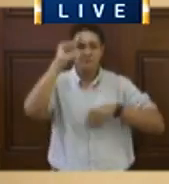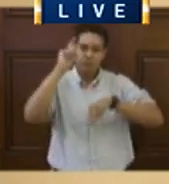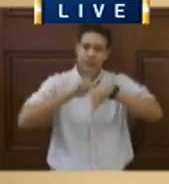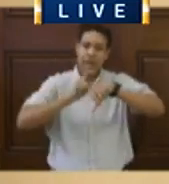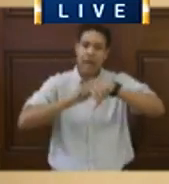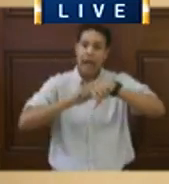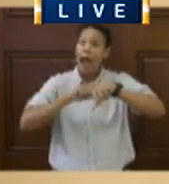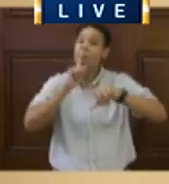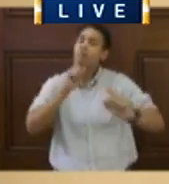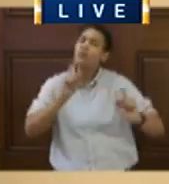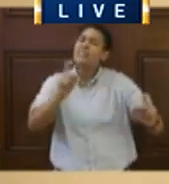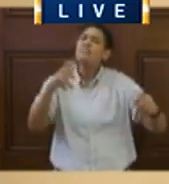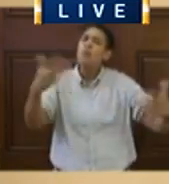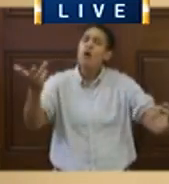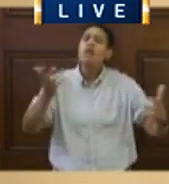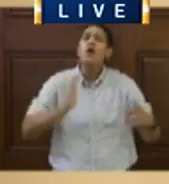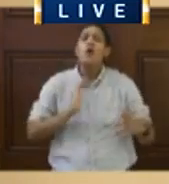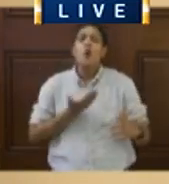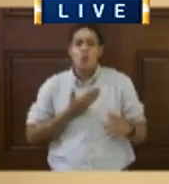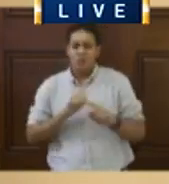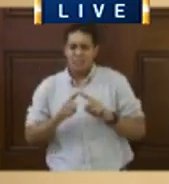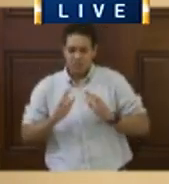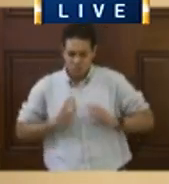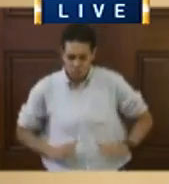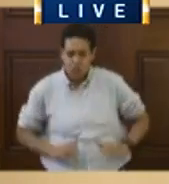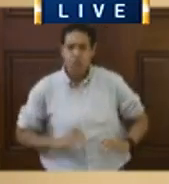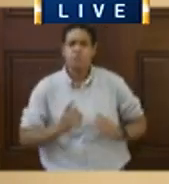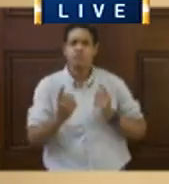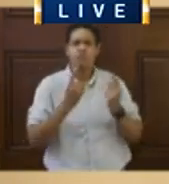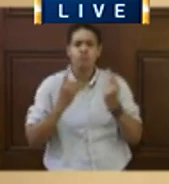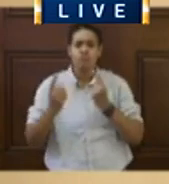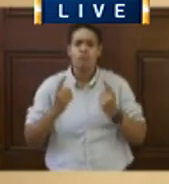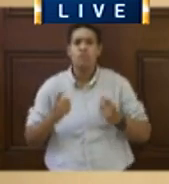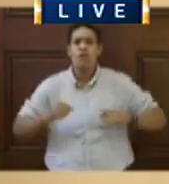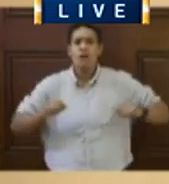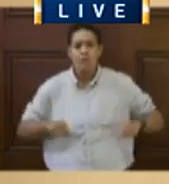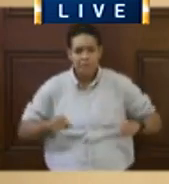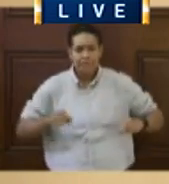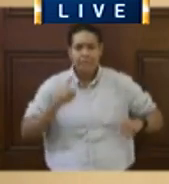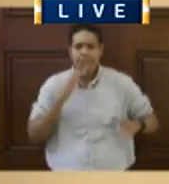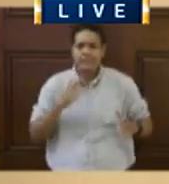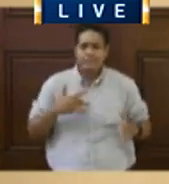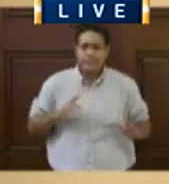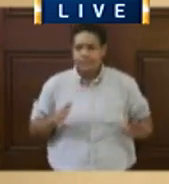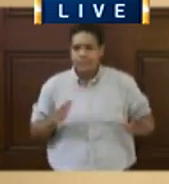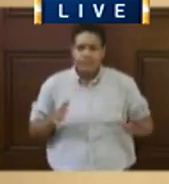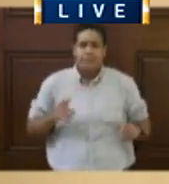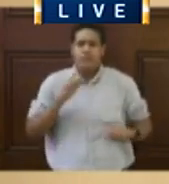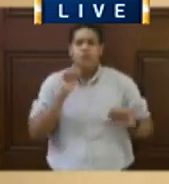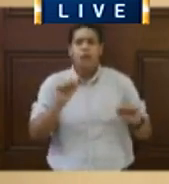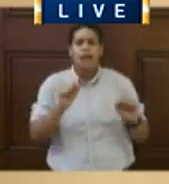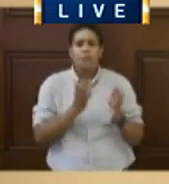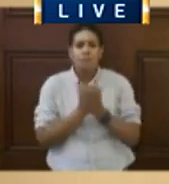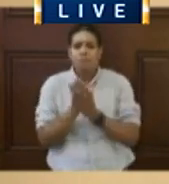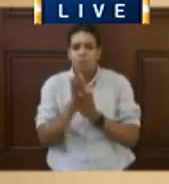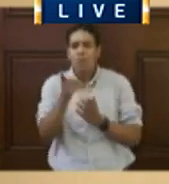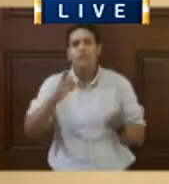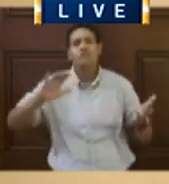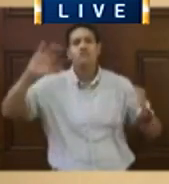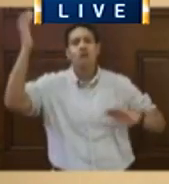give our clients and customers the room and the space to be able to navigate through the crisis. So there